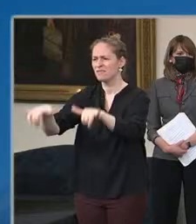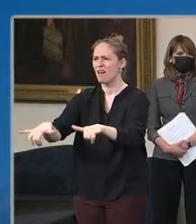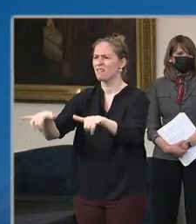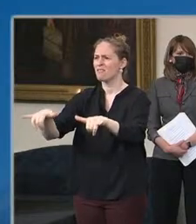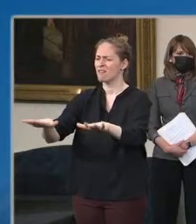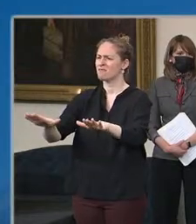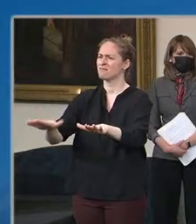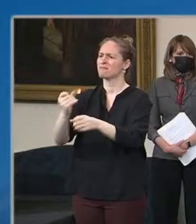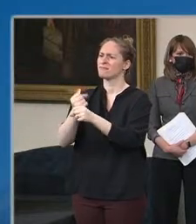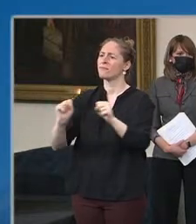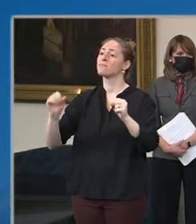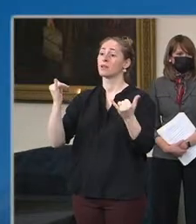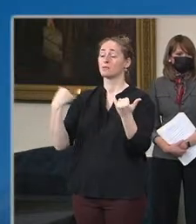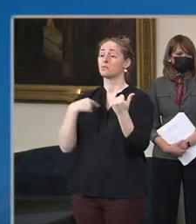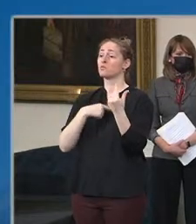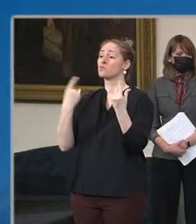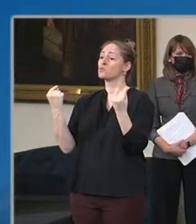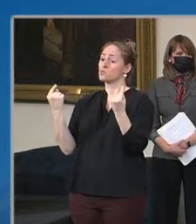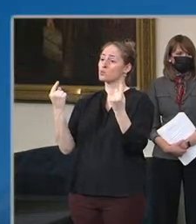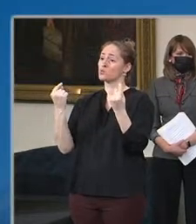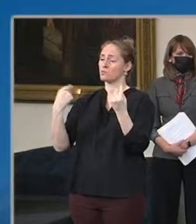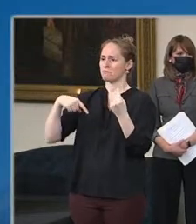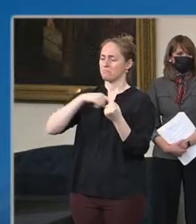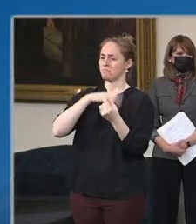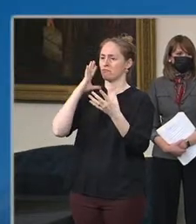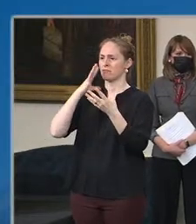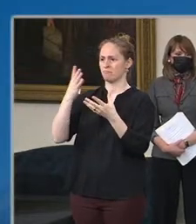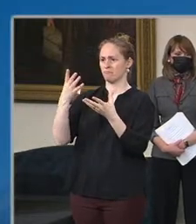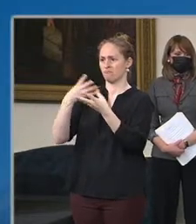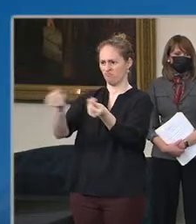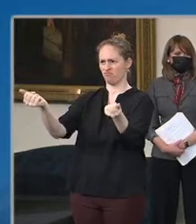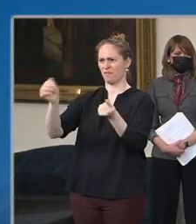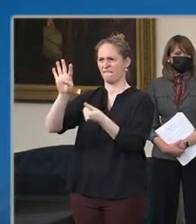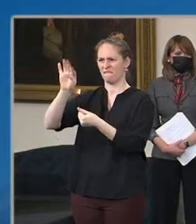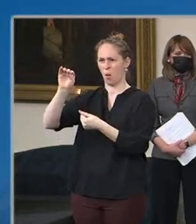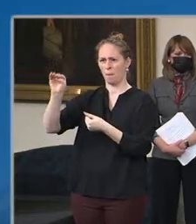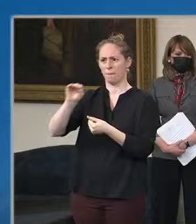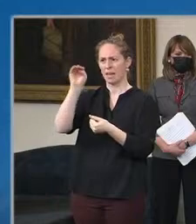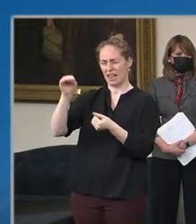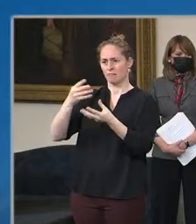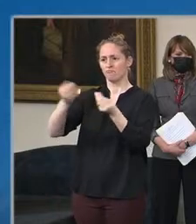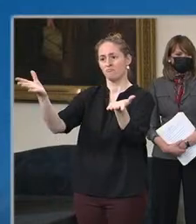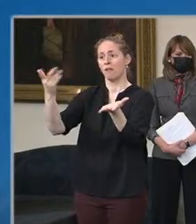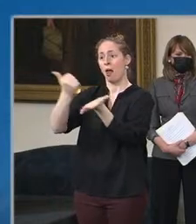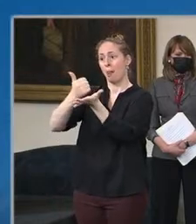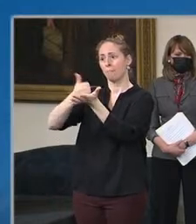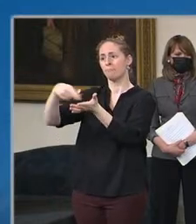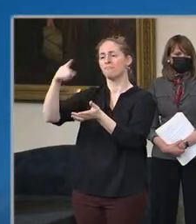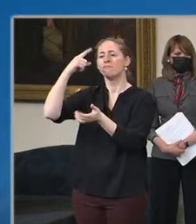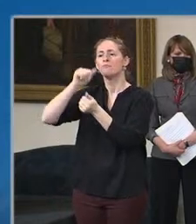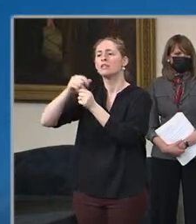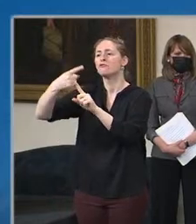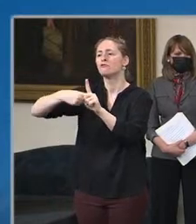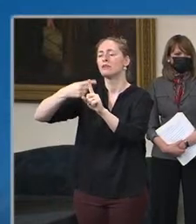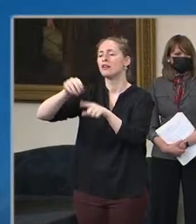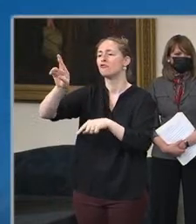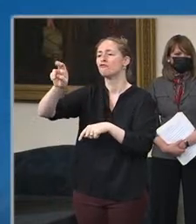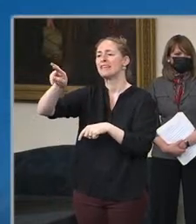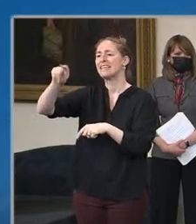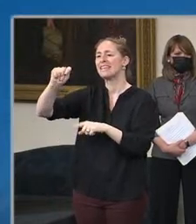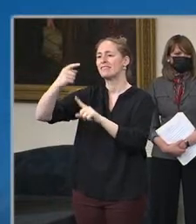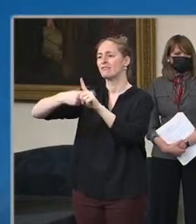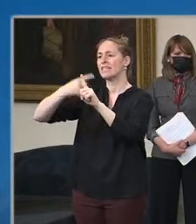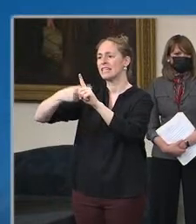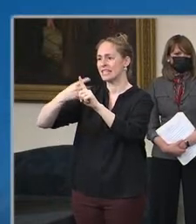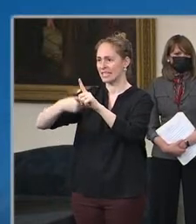point about $40 million in rental assistance through two programs that have run concurrently. The first program,